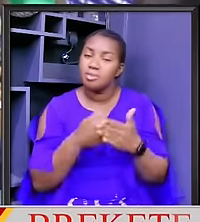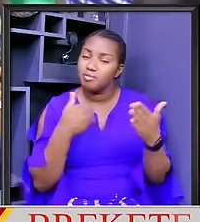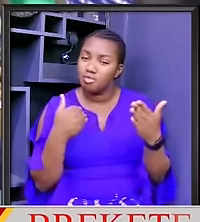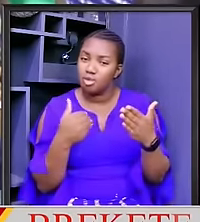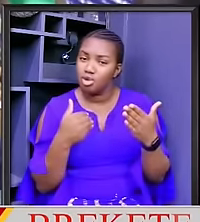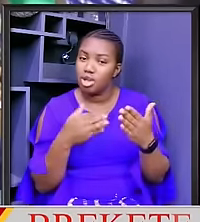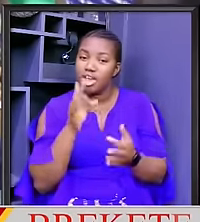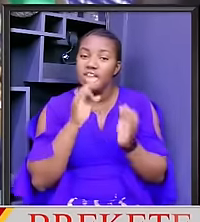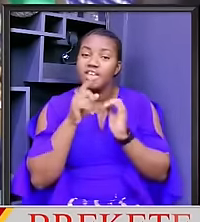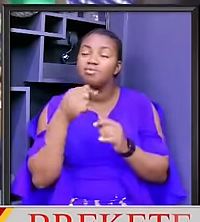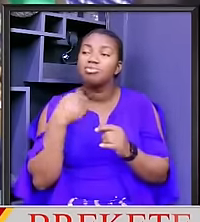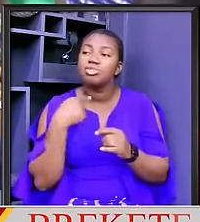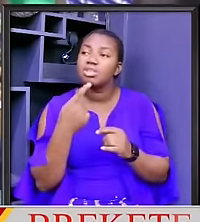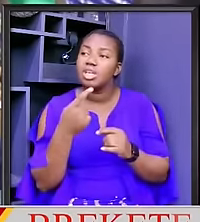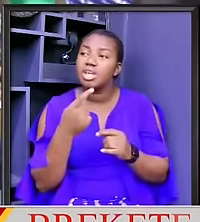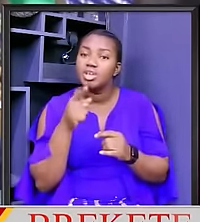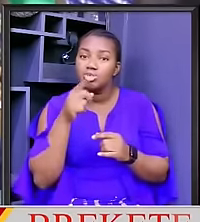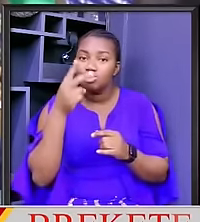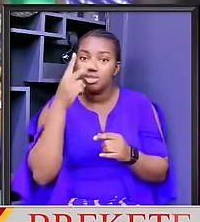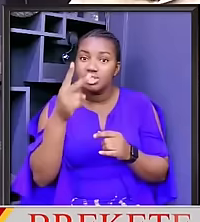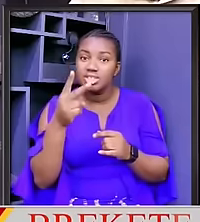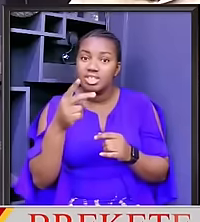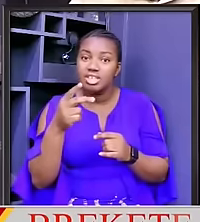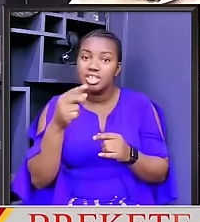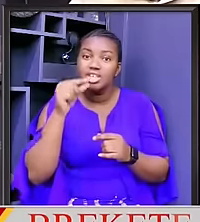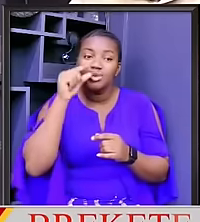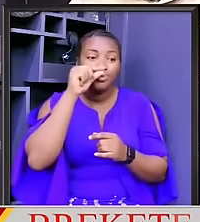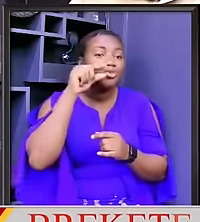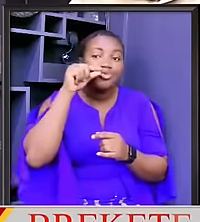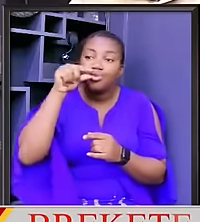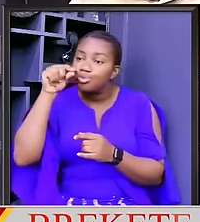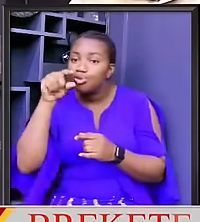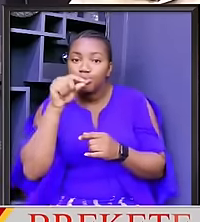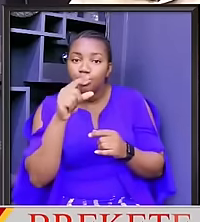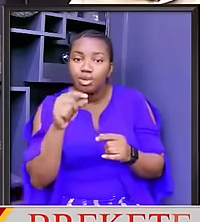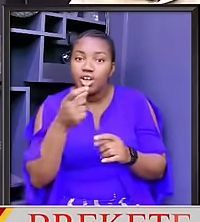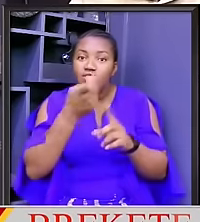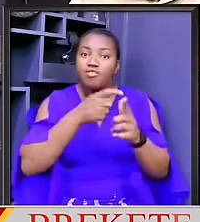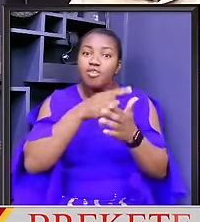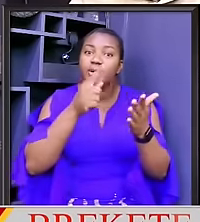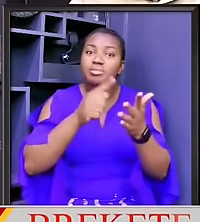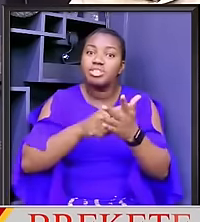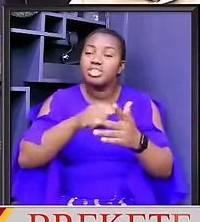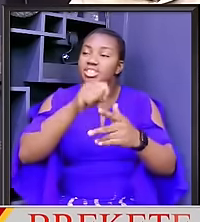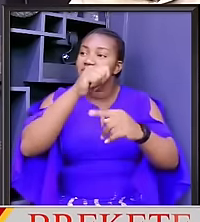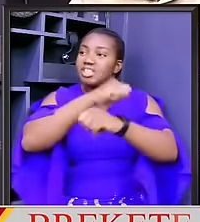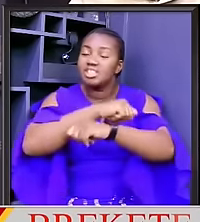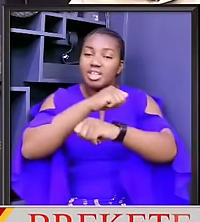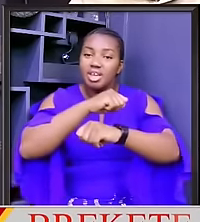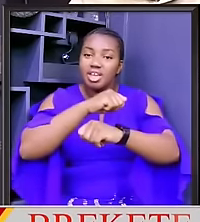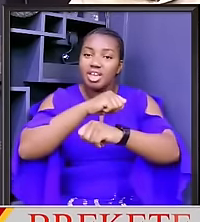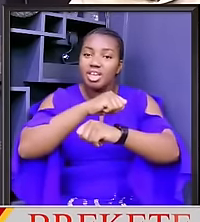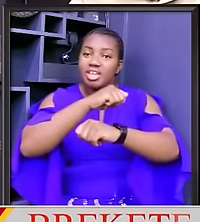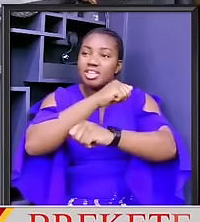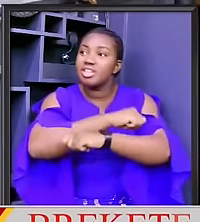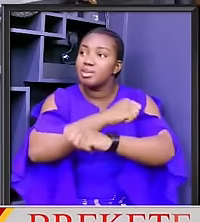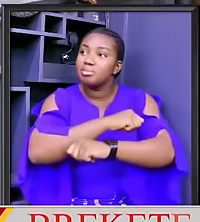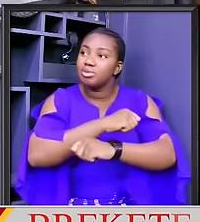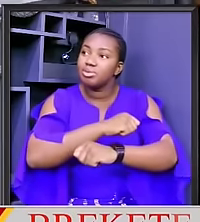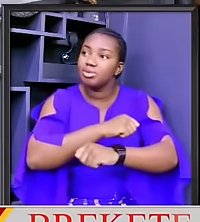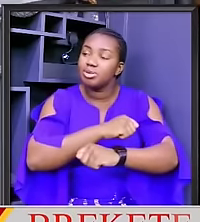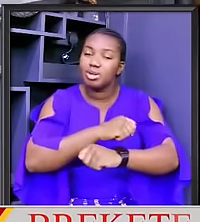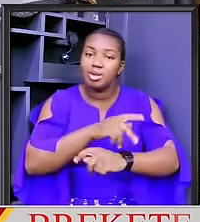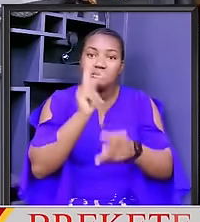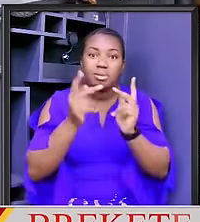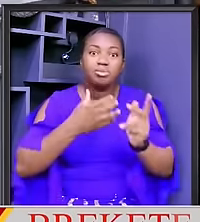Before, if you say, you see one fowl from this table, the fowl reach like this, they go, they shout, ah! I see fowl way reach